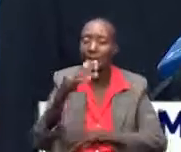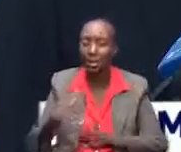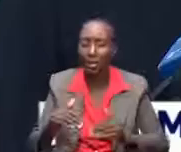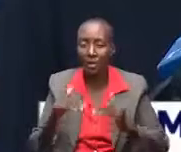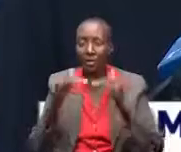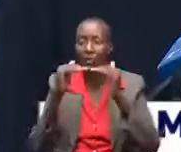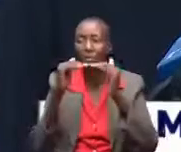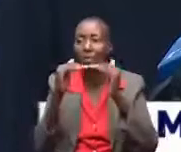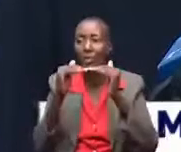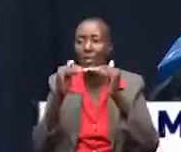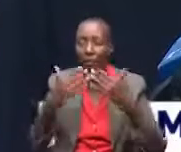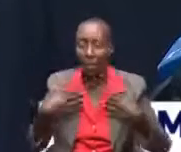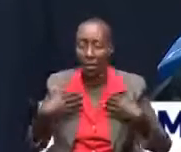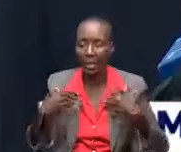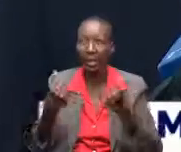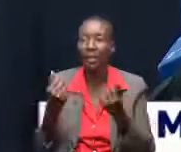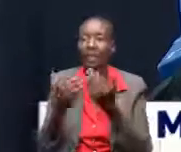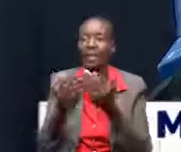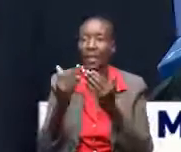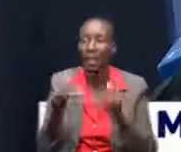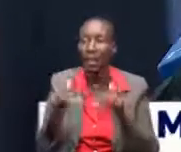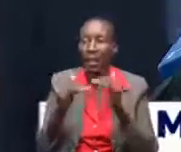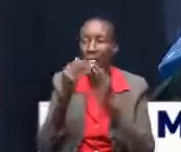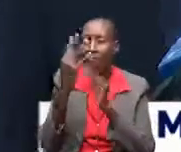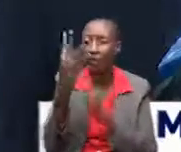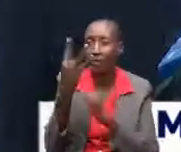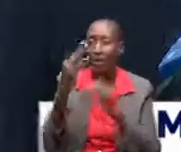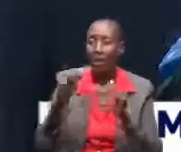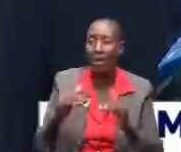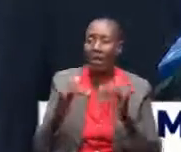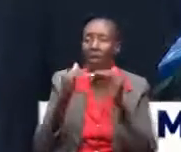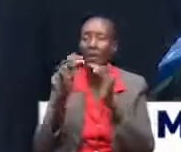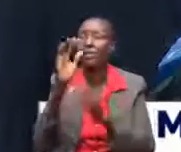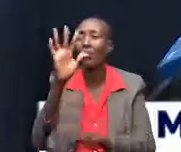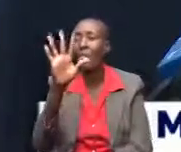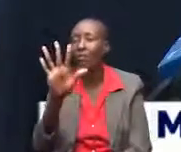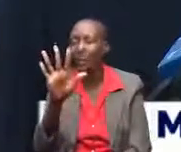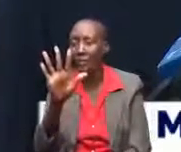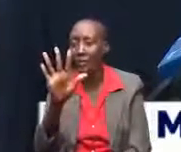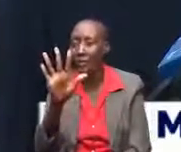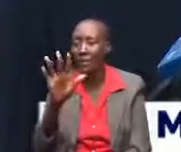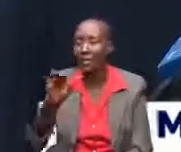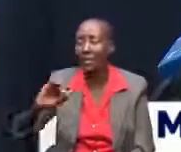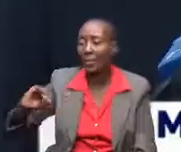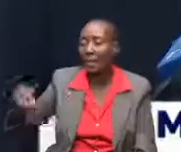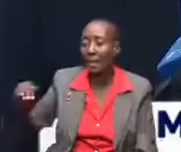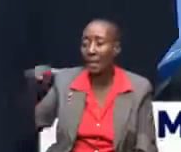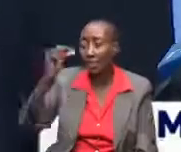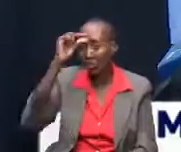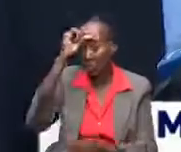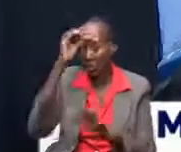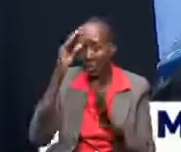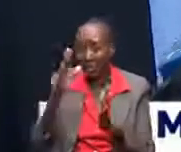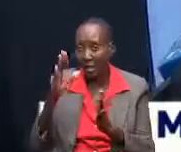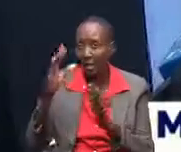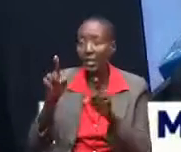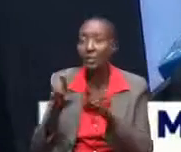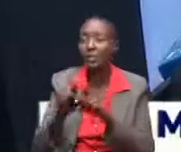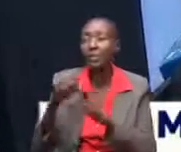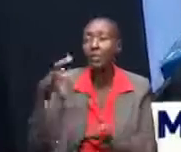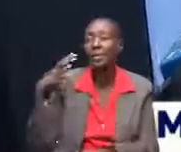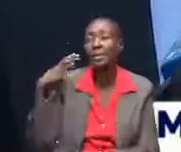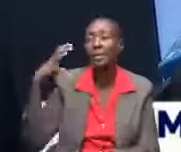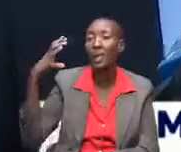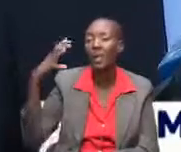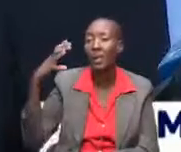two level healthcare, level 4 and level 5. The committee consists of the county governor, who is the chair, the